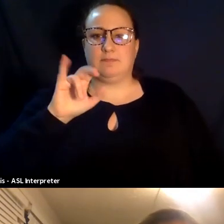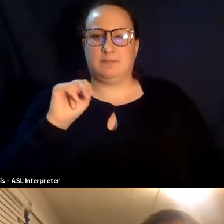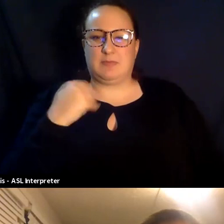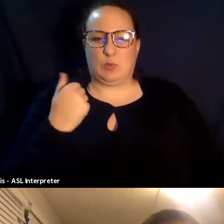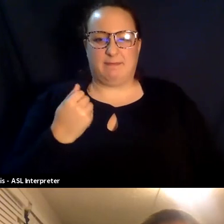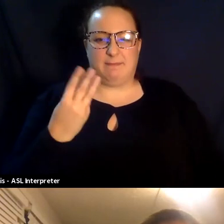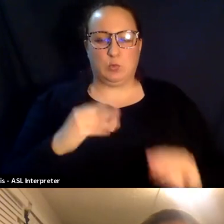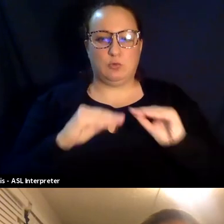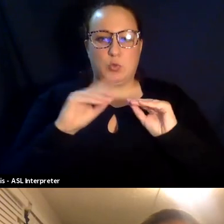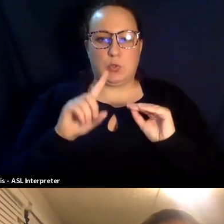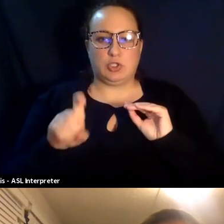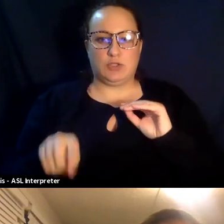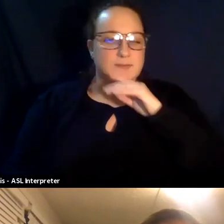more.